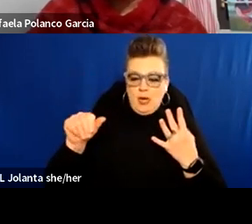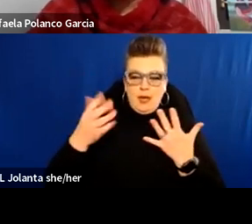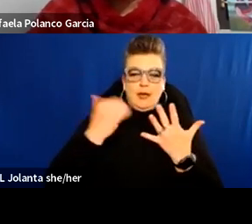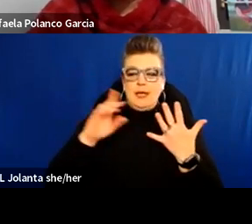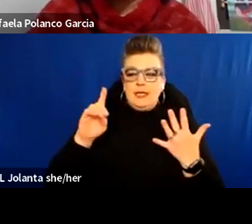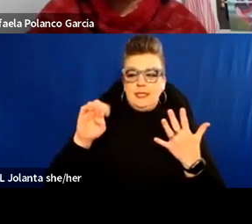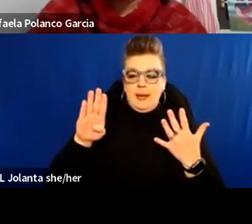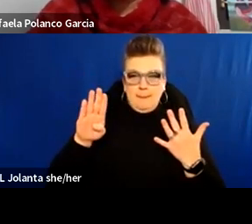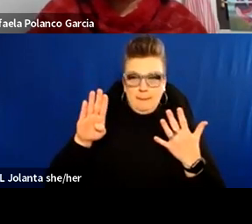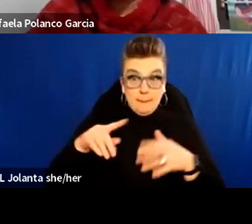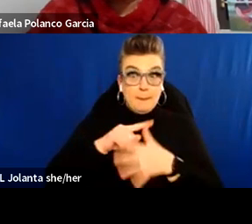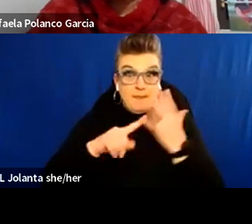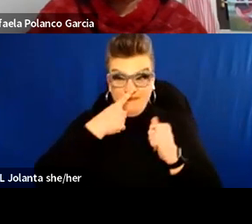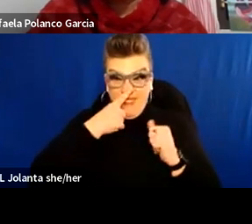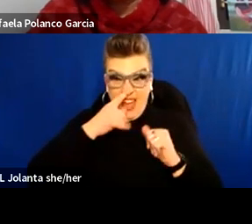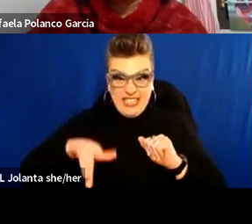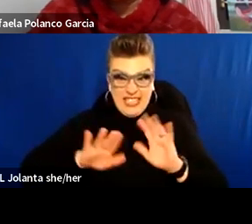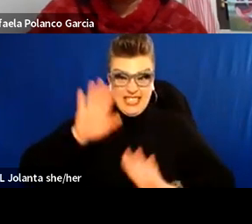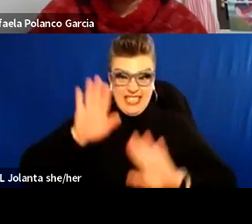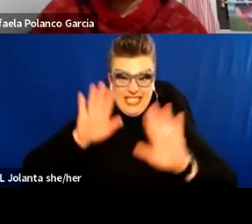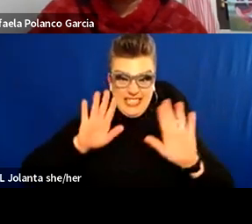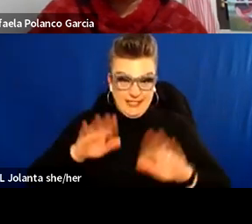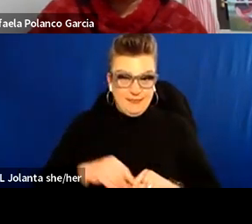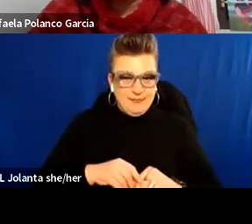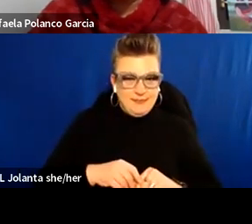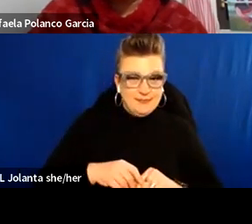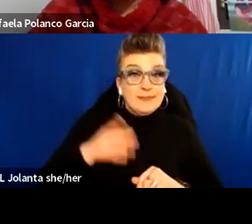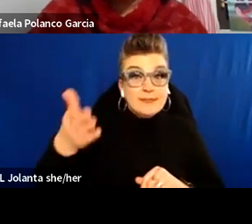all please raise your hand virtually andrew